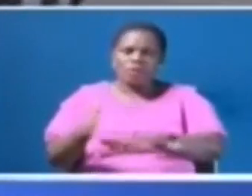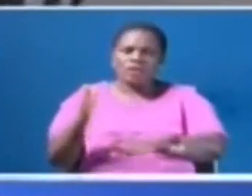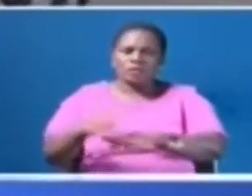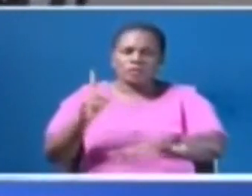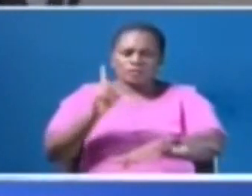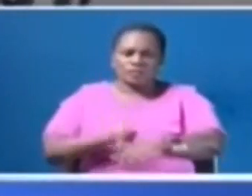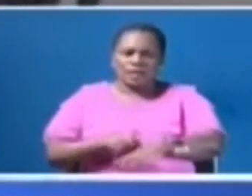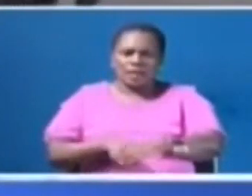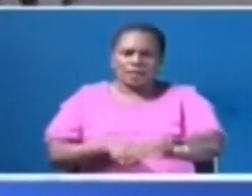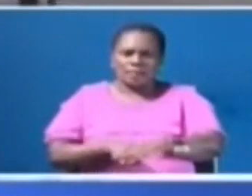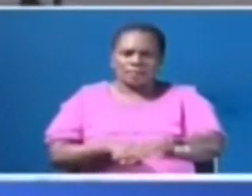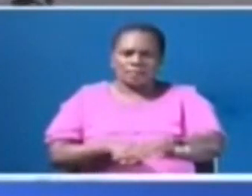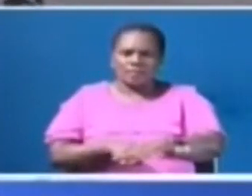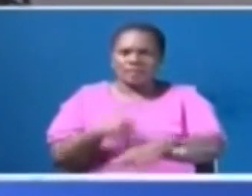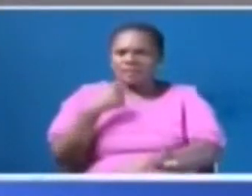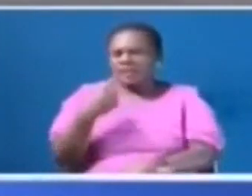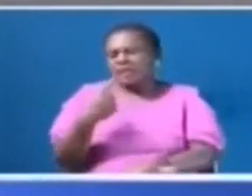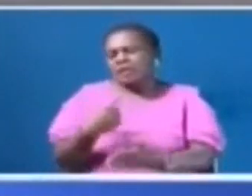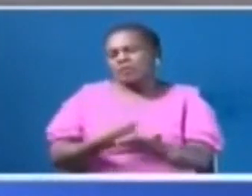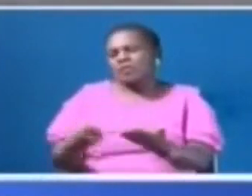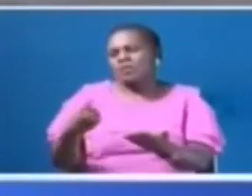after 2 months. Na wanasema ni